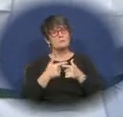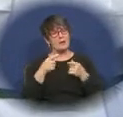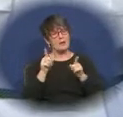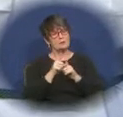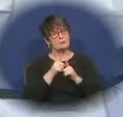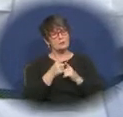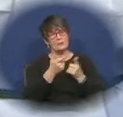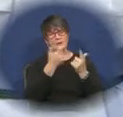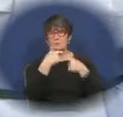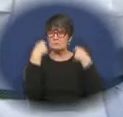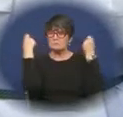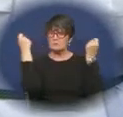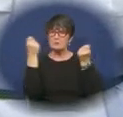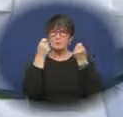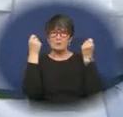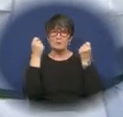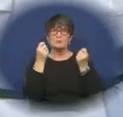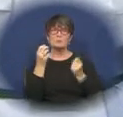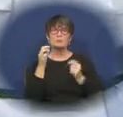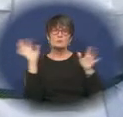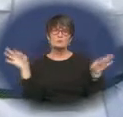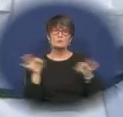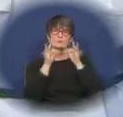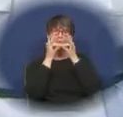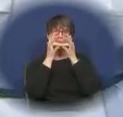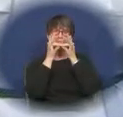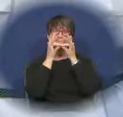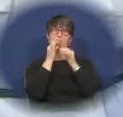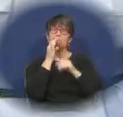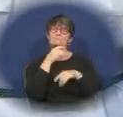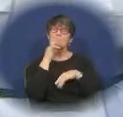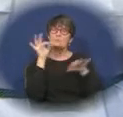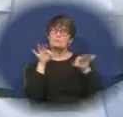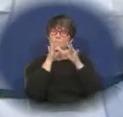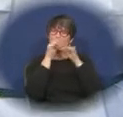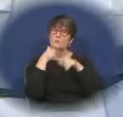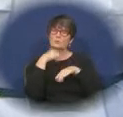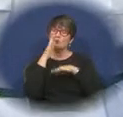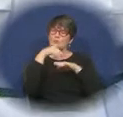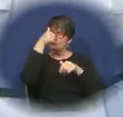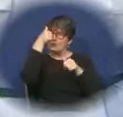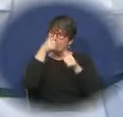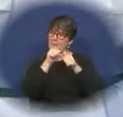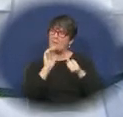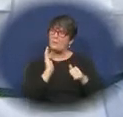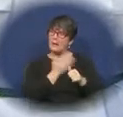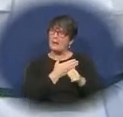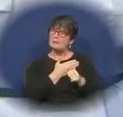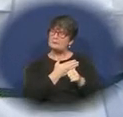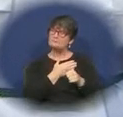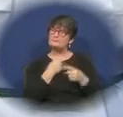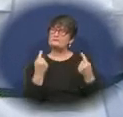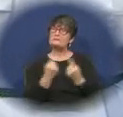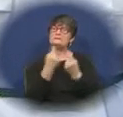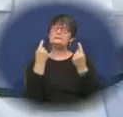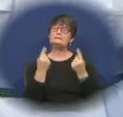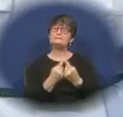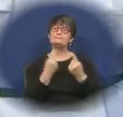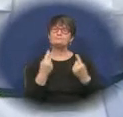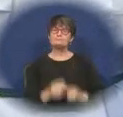we come to celebrate this Eucharistic sacrament, let us now call to mind our sins.